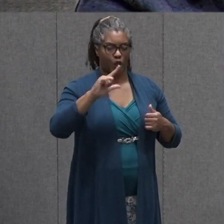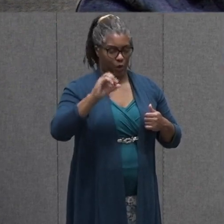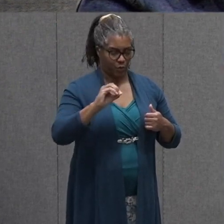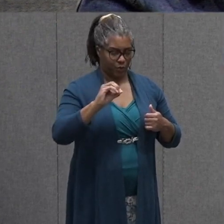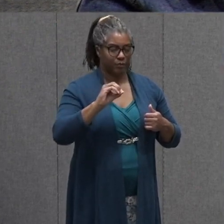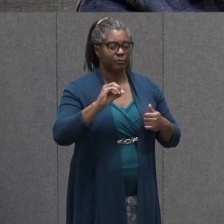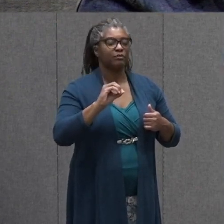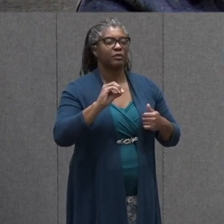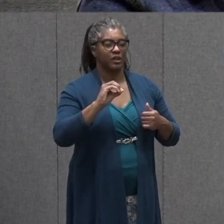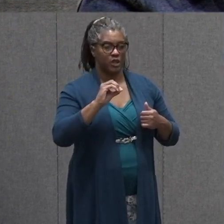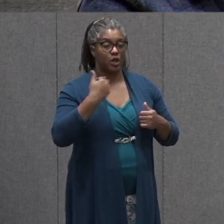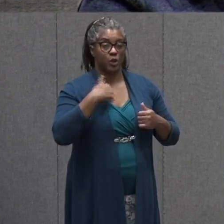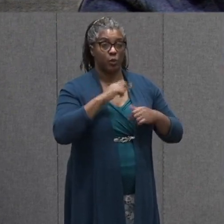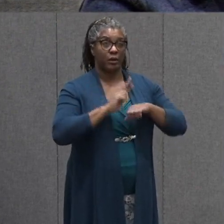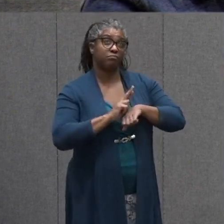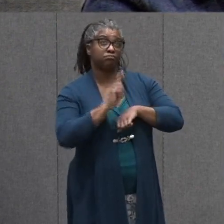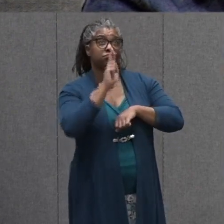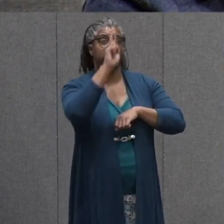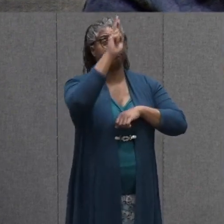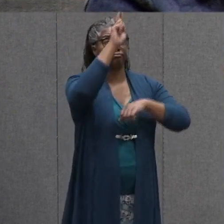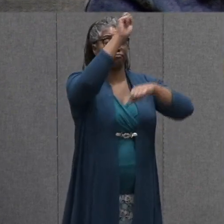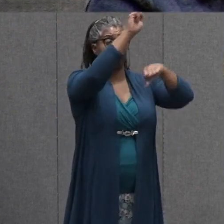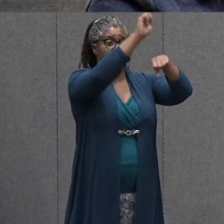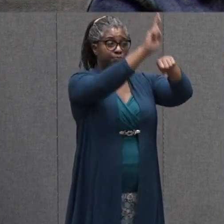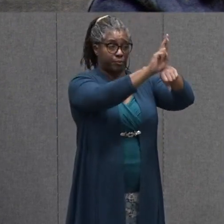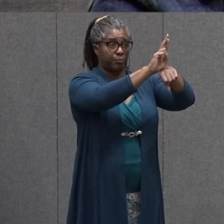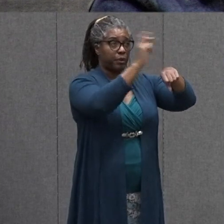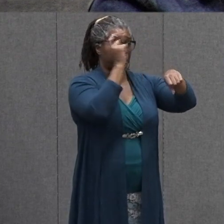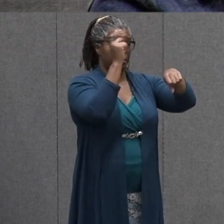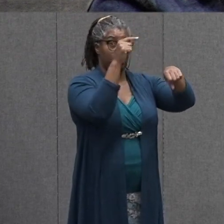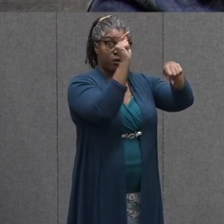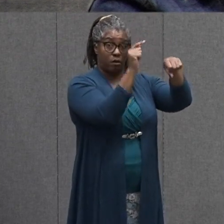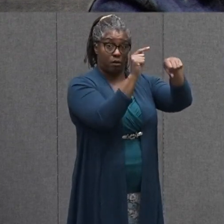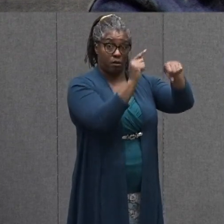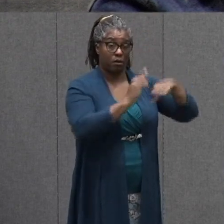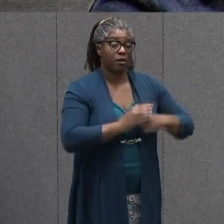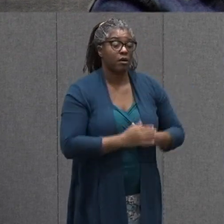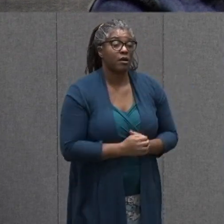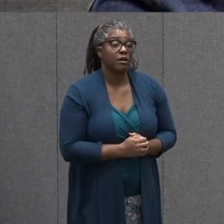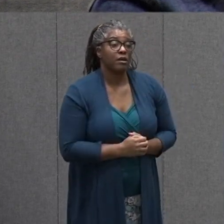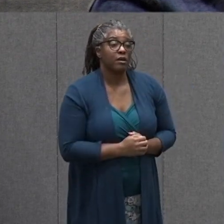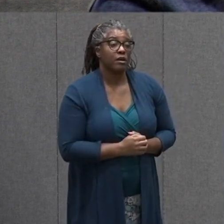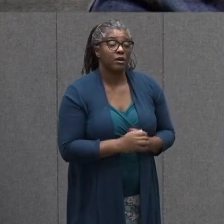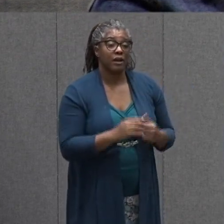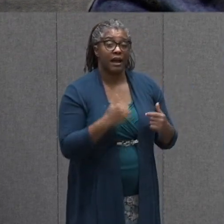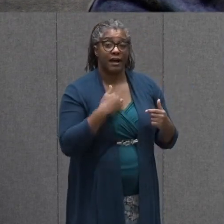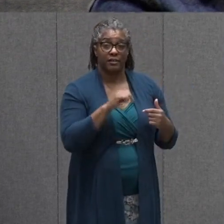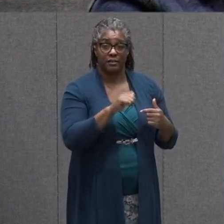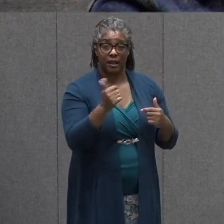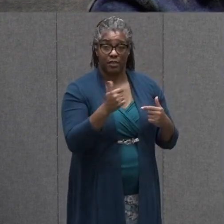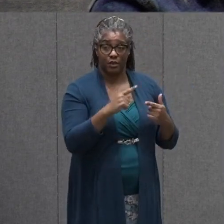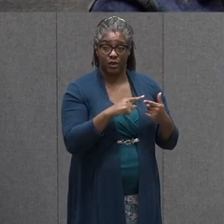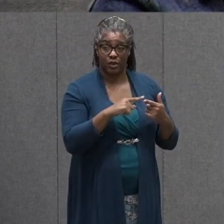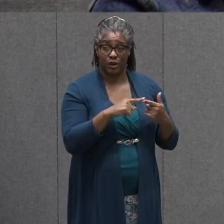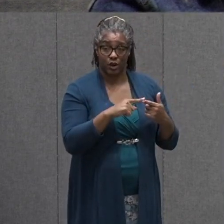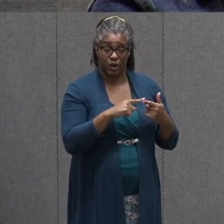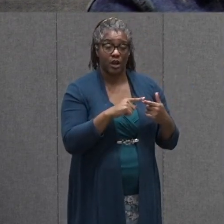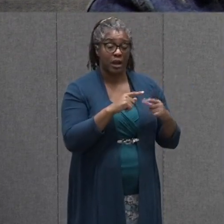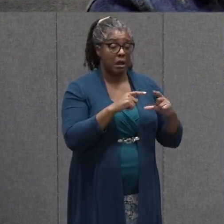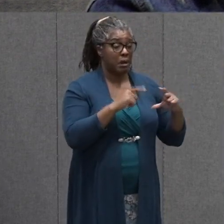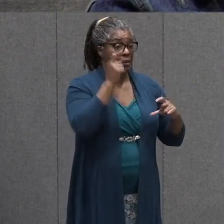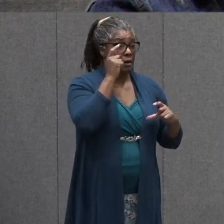the cycle, how the seeds disperse and then they germinate. So I wanted to give you an idea of a